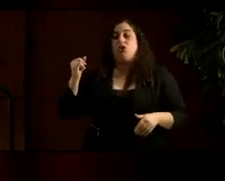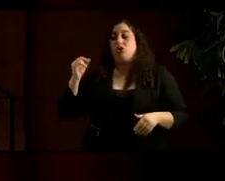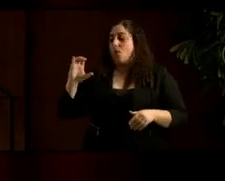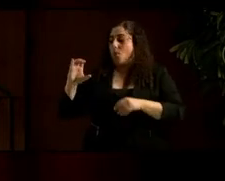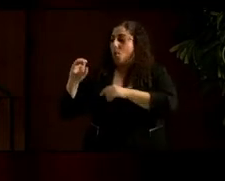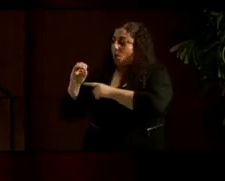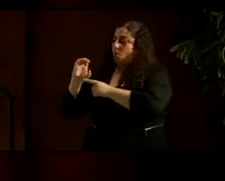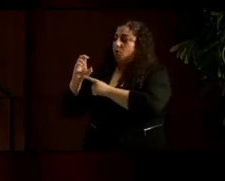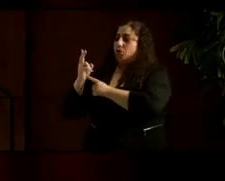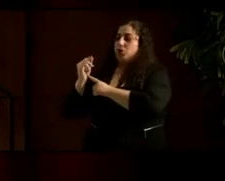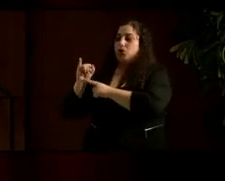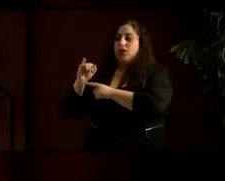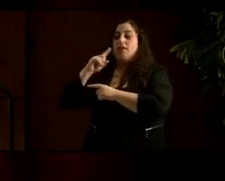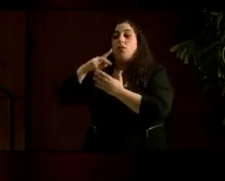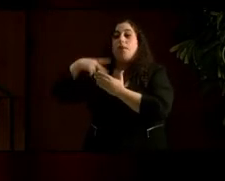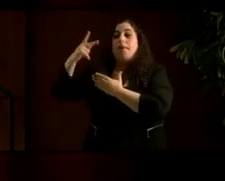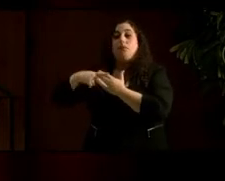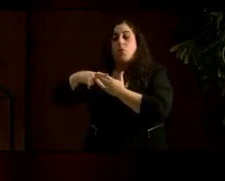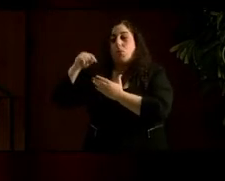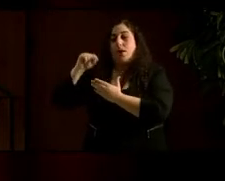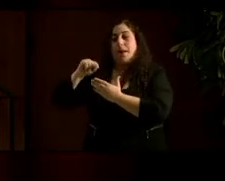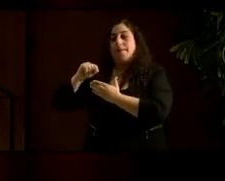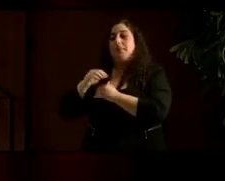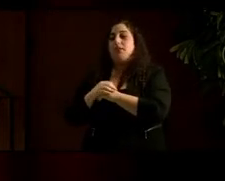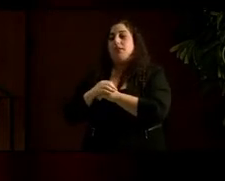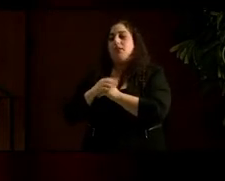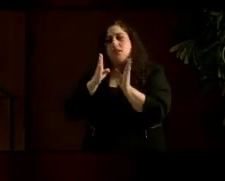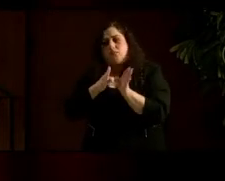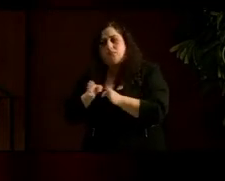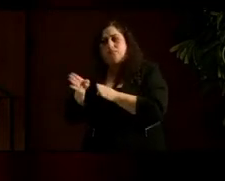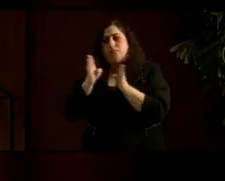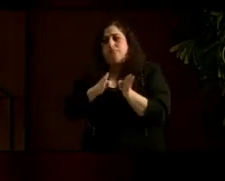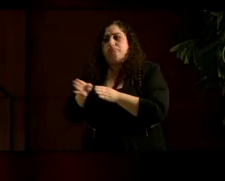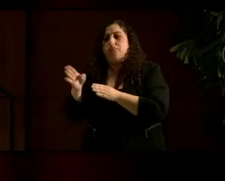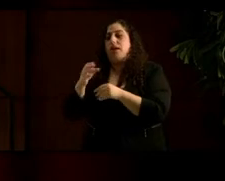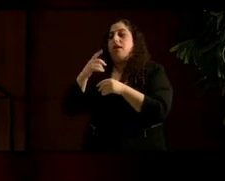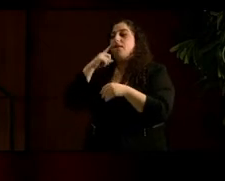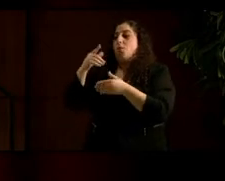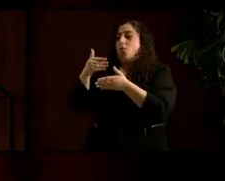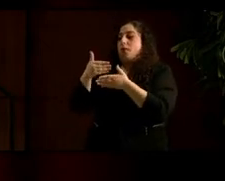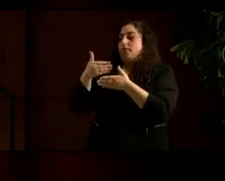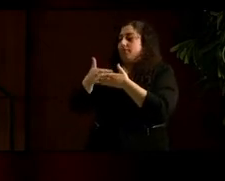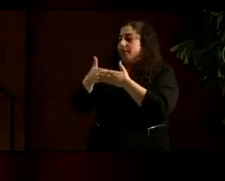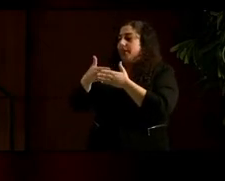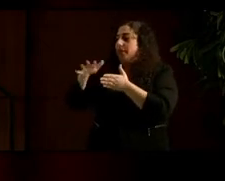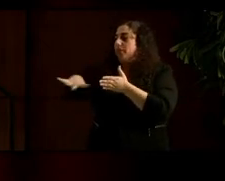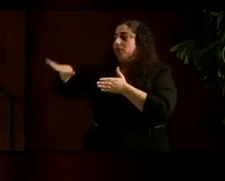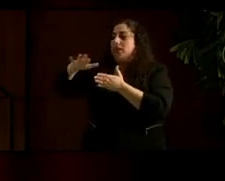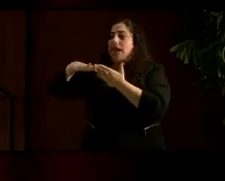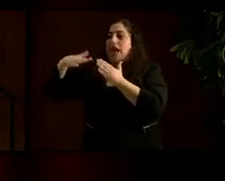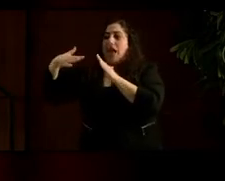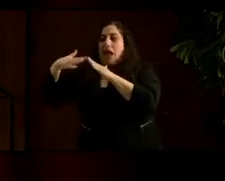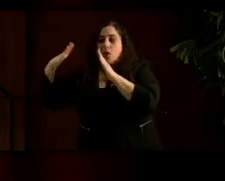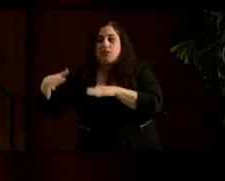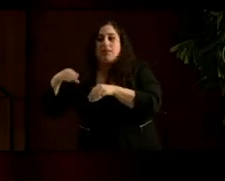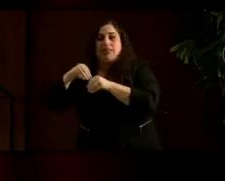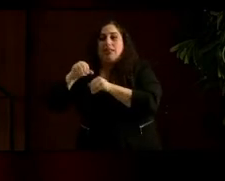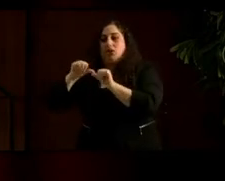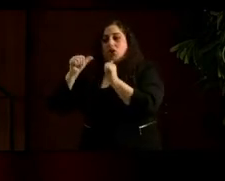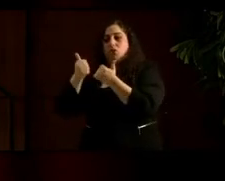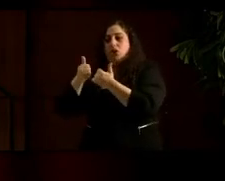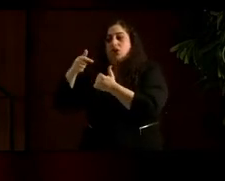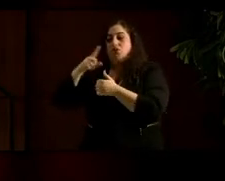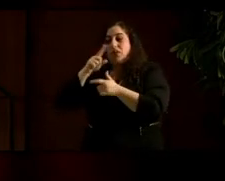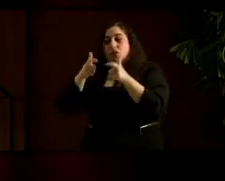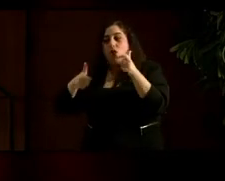and Operations Department at the Neighborhood House Association, San Diego's largest private nonprofit organization in San